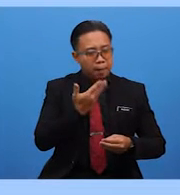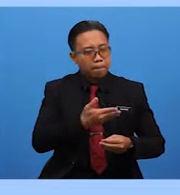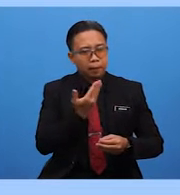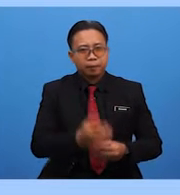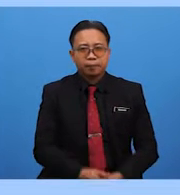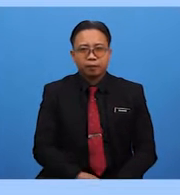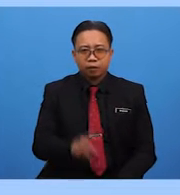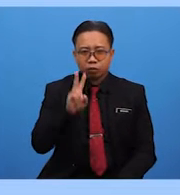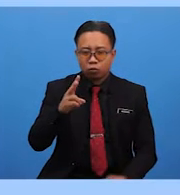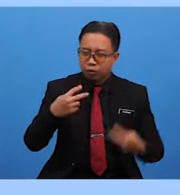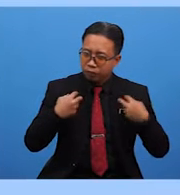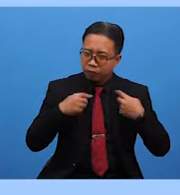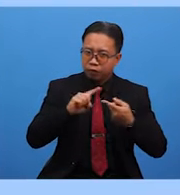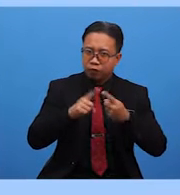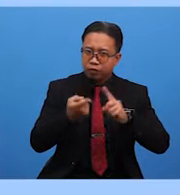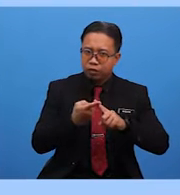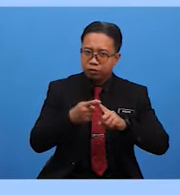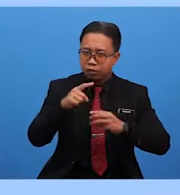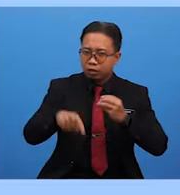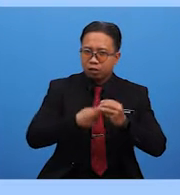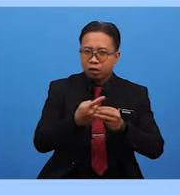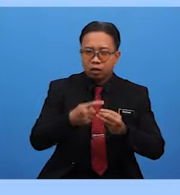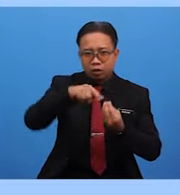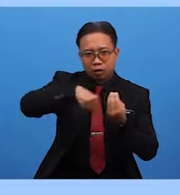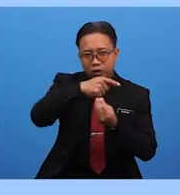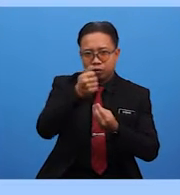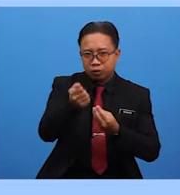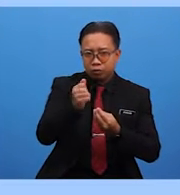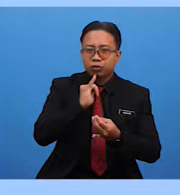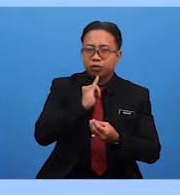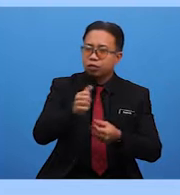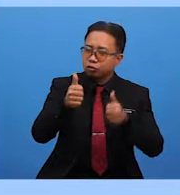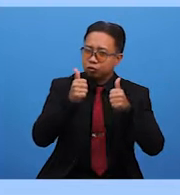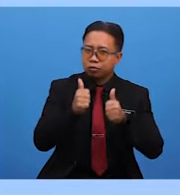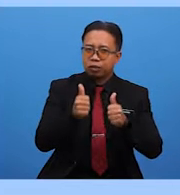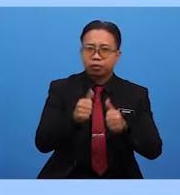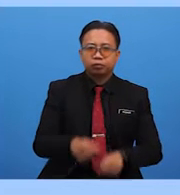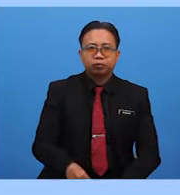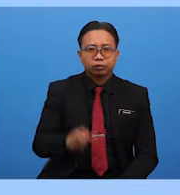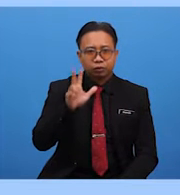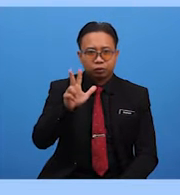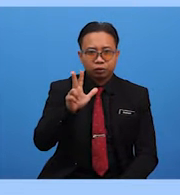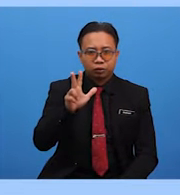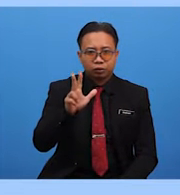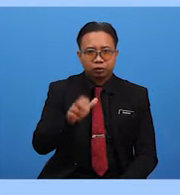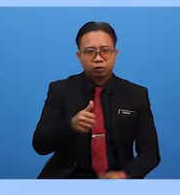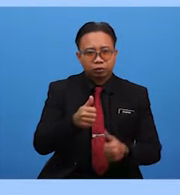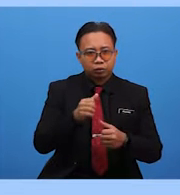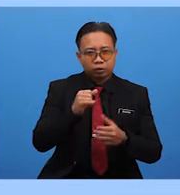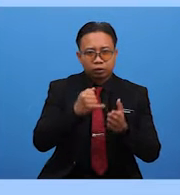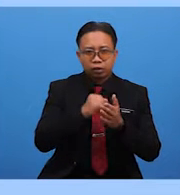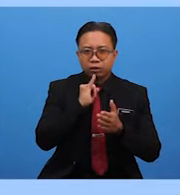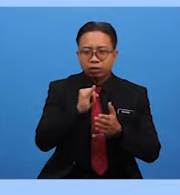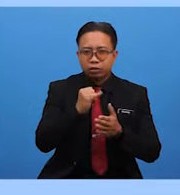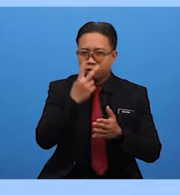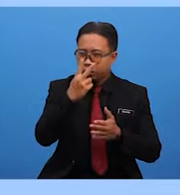2. Having friends around you is great. 3. It is crucial to look